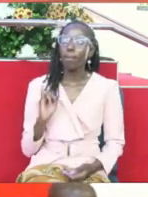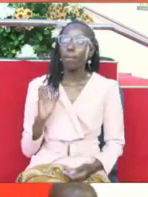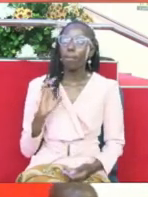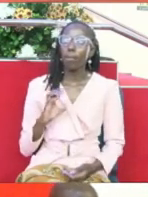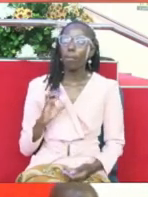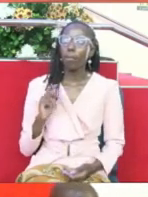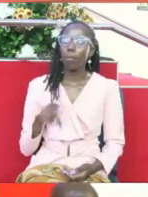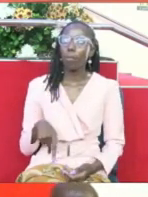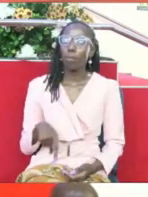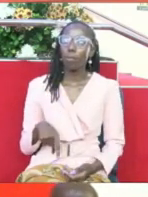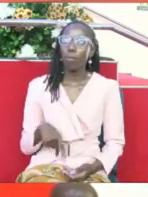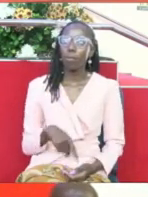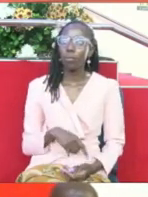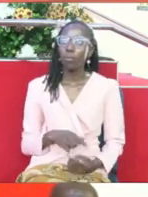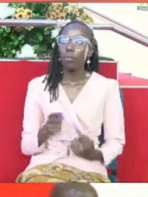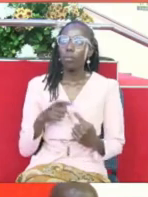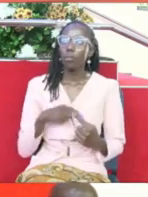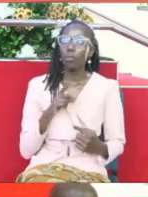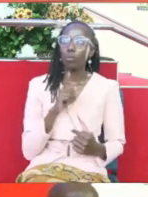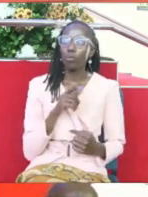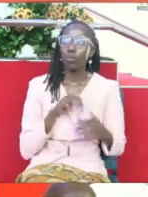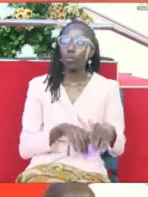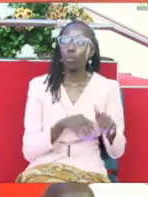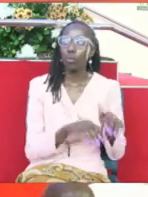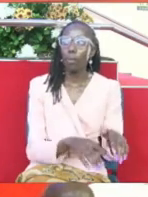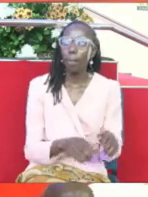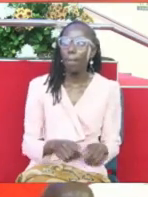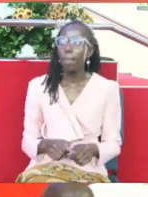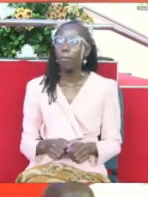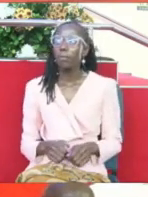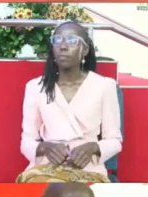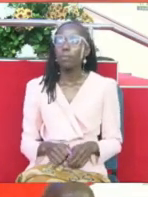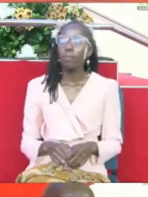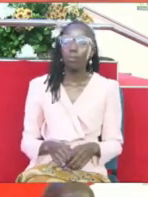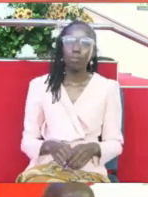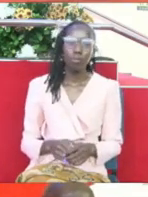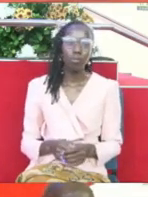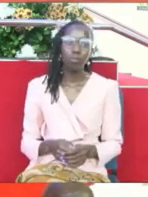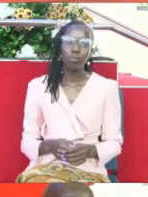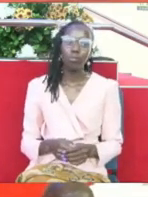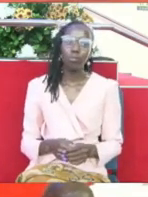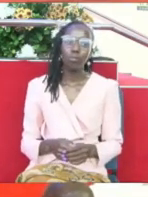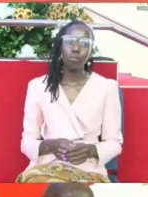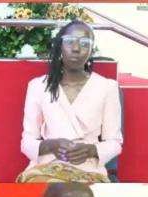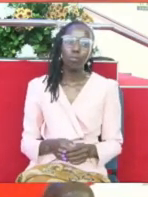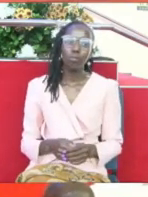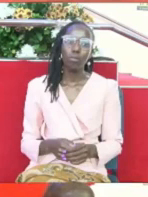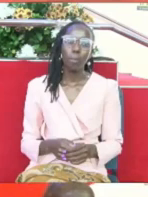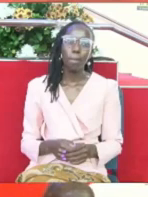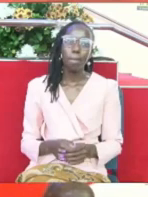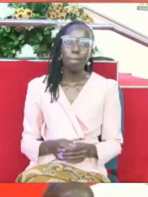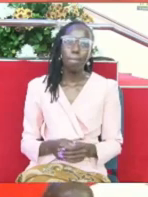doctor's office, ukitembea toka kwenye ofisi ya huyo daktari, you are not walking like a defeated brother or sister. Hautembei kama dada ama ndugu